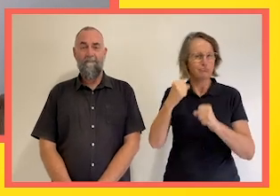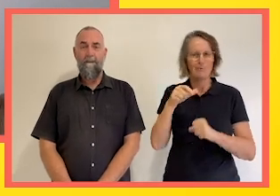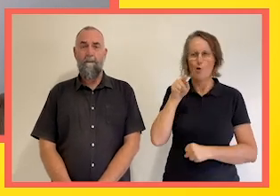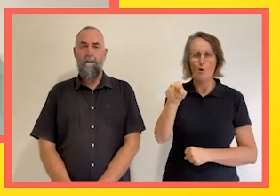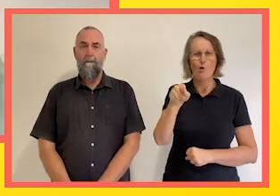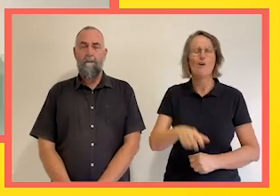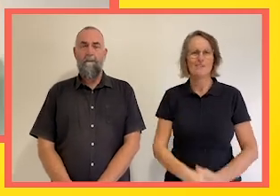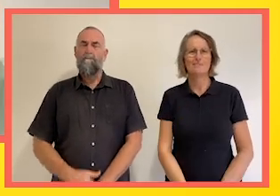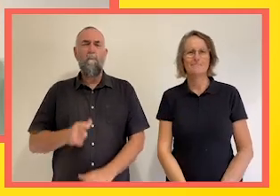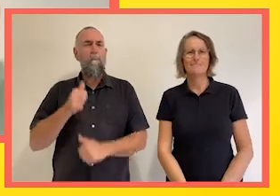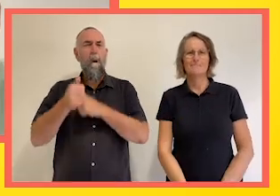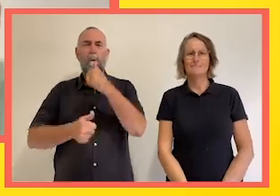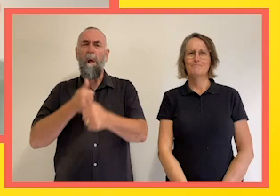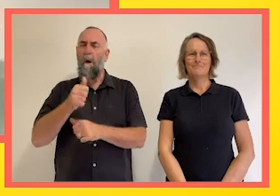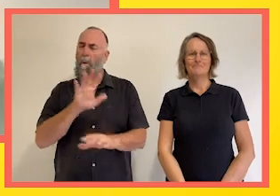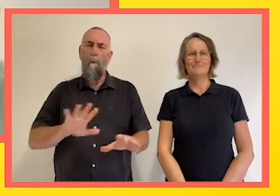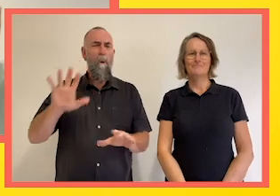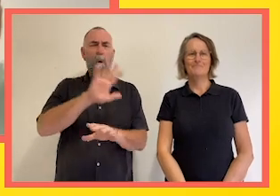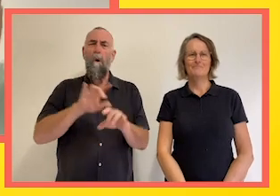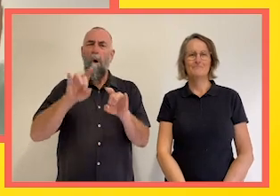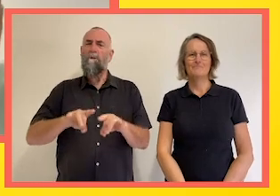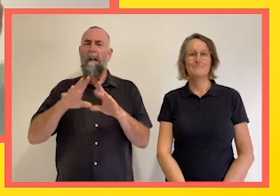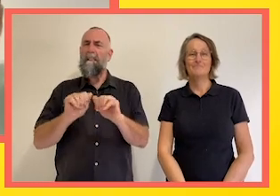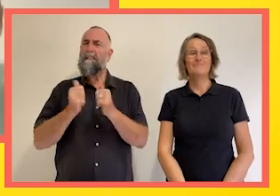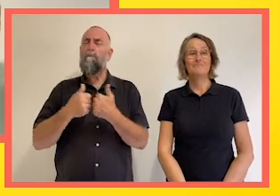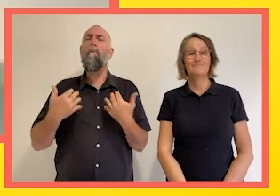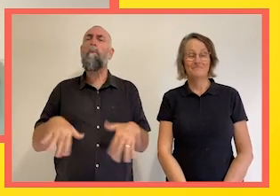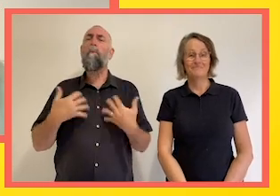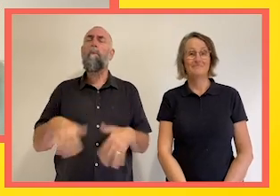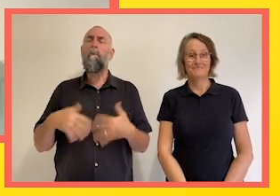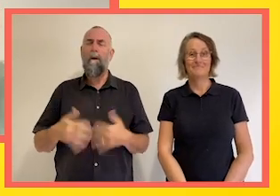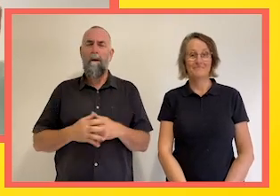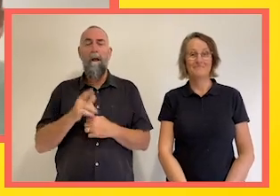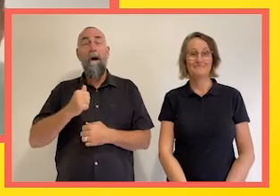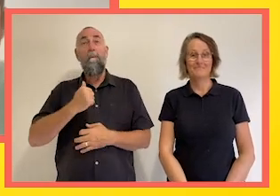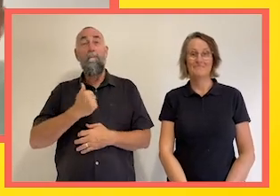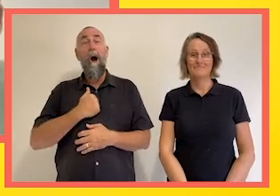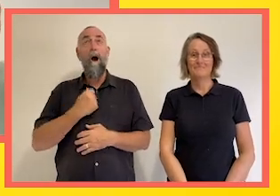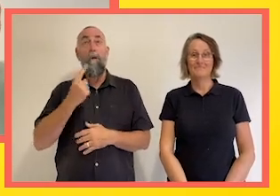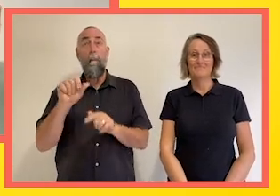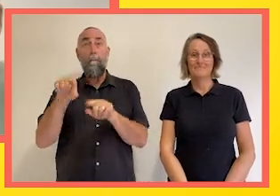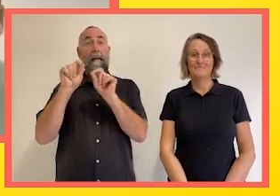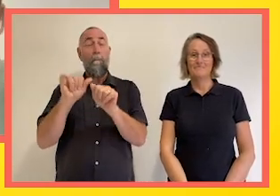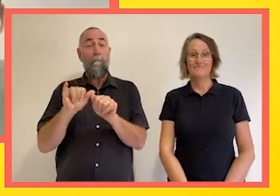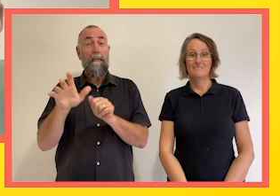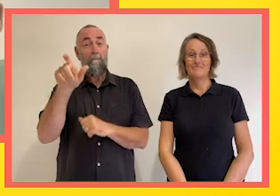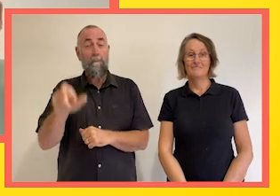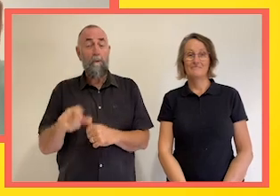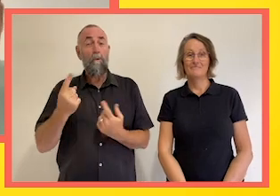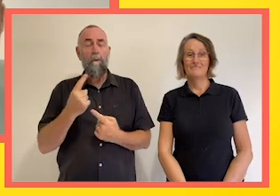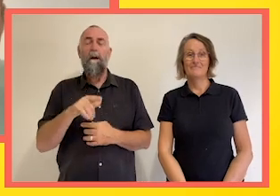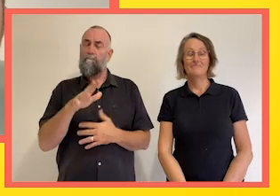moment. One of the most loved athletes across the Australian sporting team as well. My best of the rest. Now, this